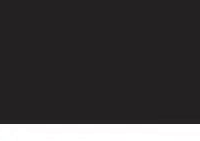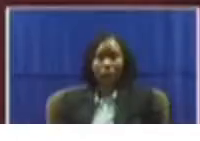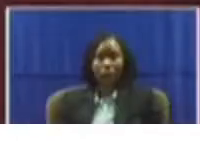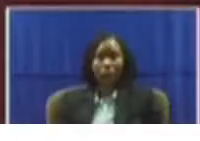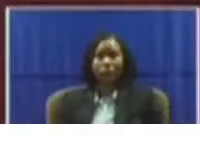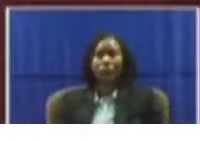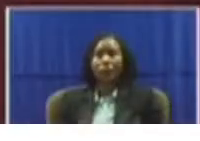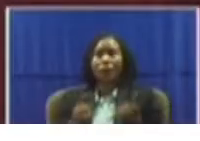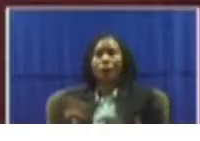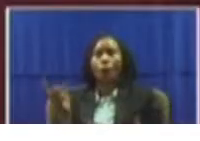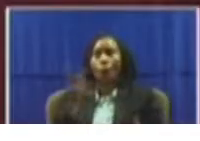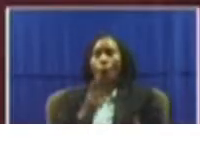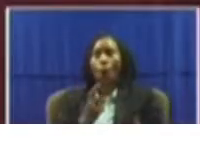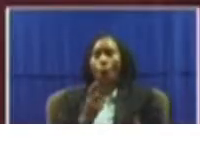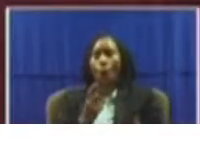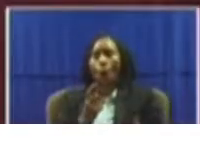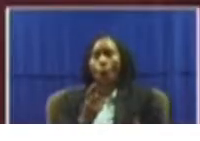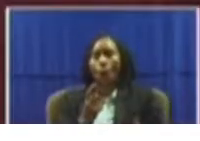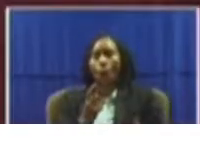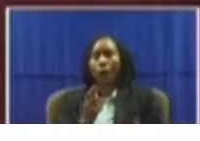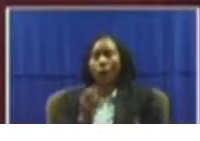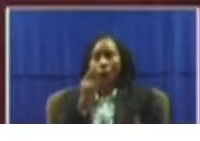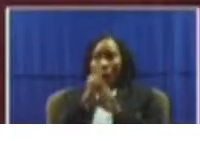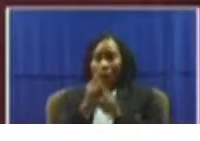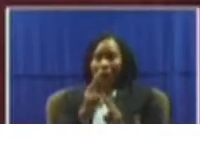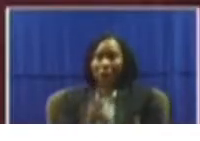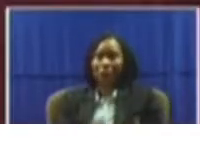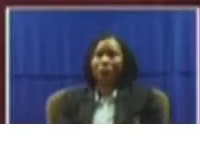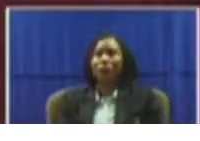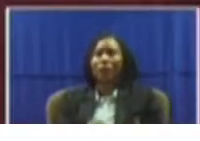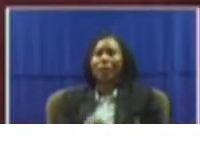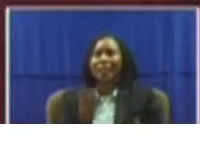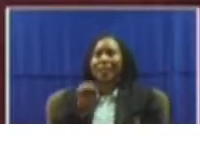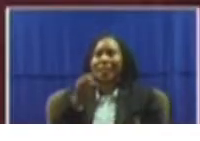I now call Honorable Imam Sheikh.